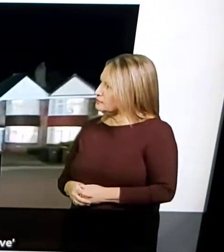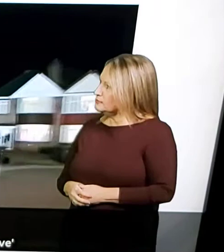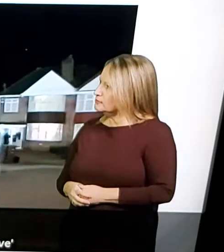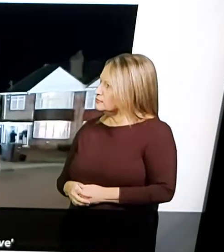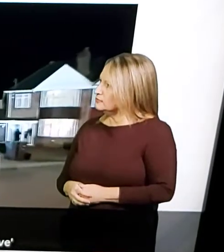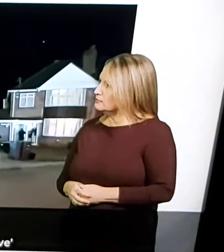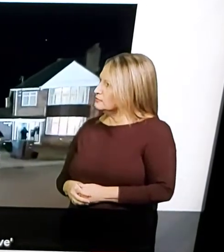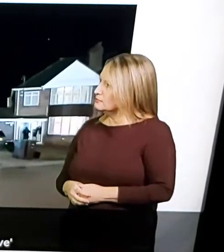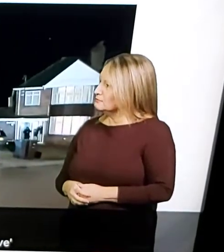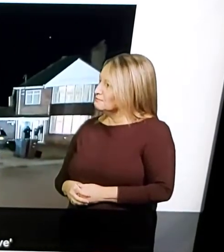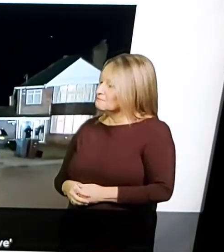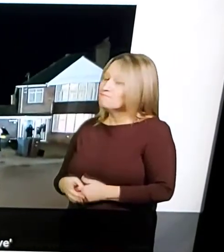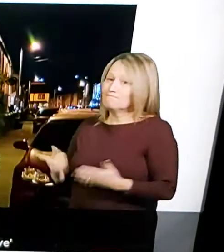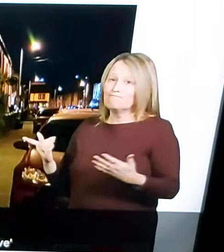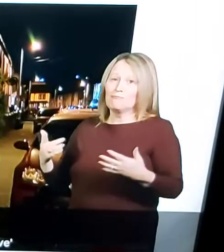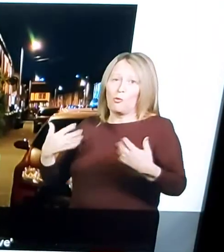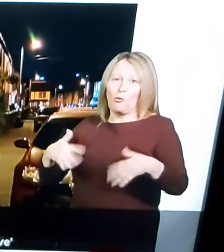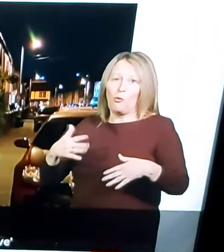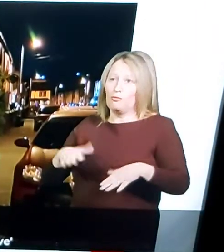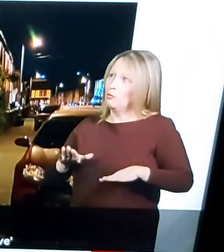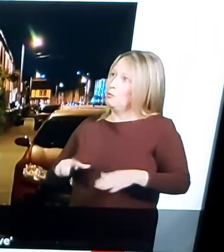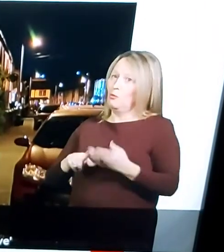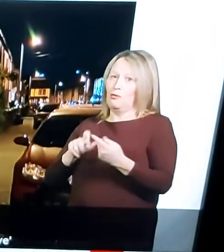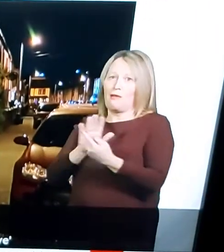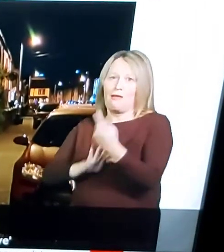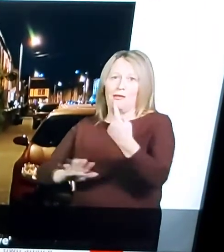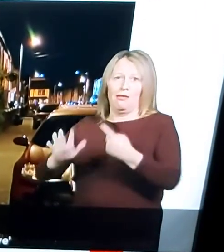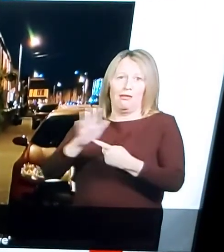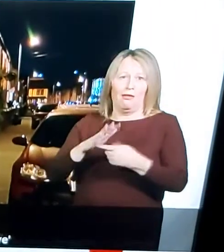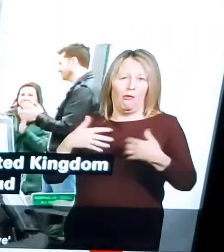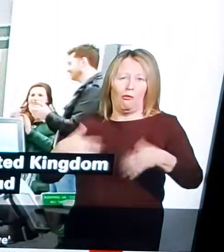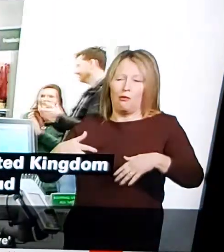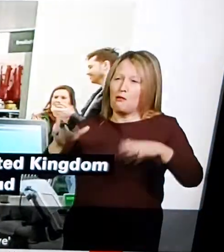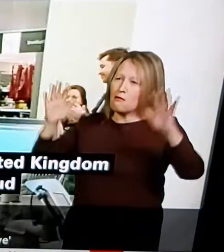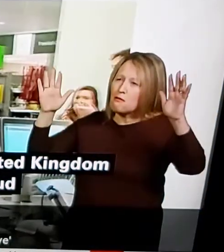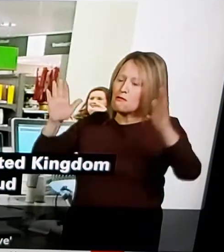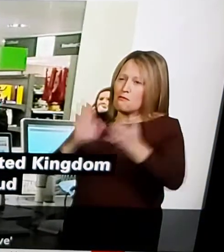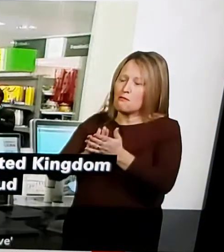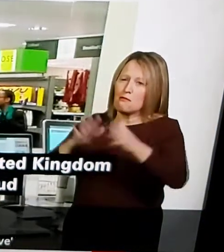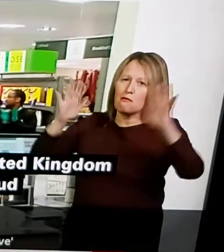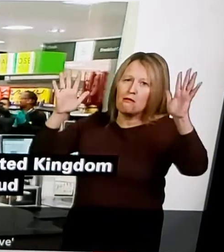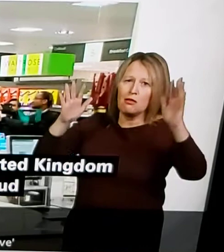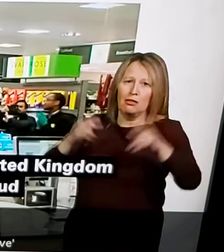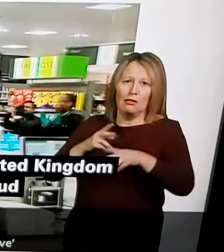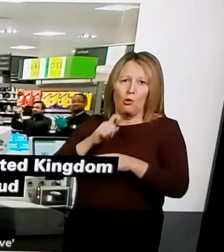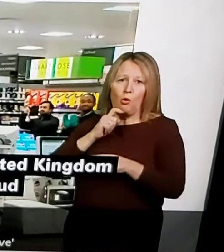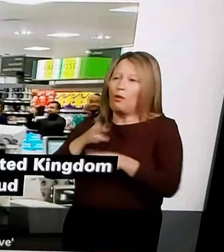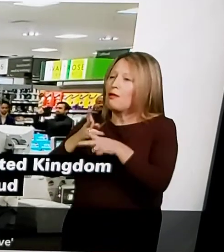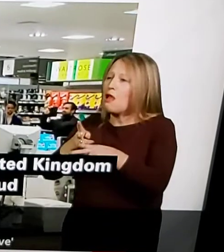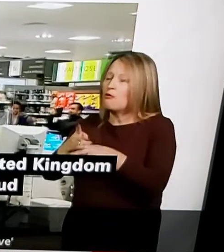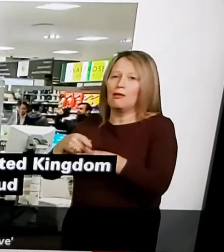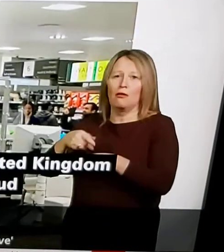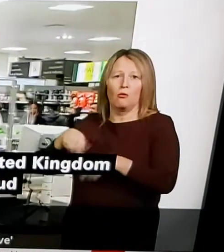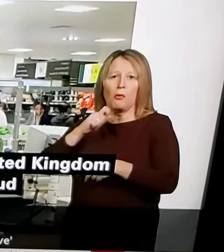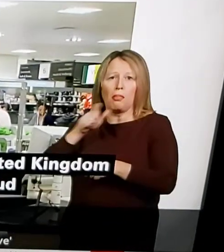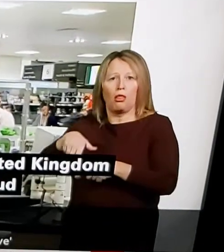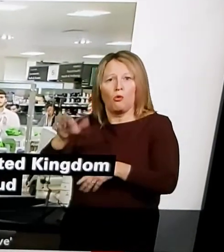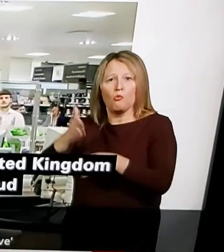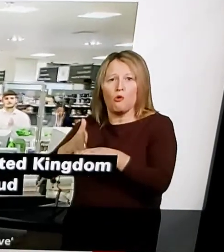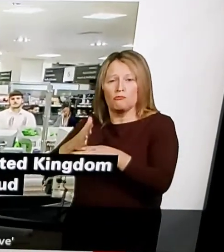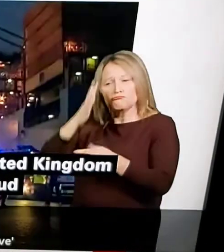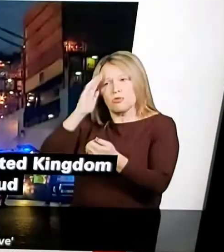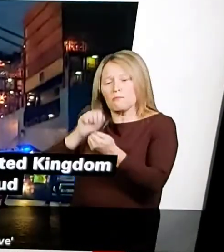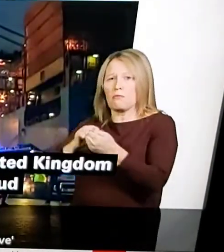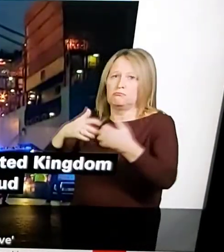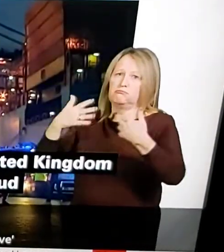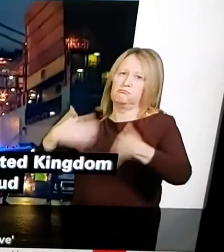The moments when the United Kingdom has come together to applaud its care and essential workers will be remembered as